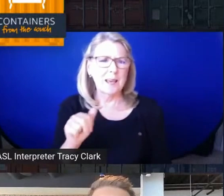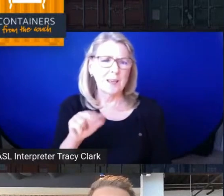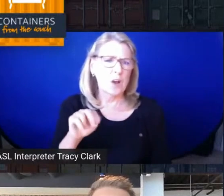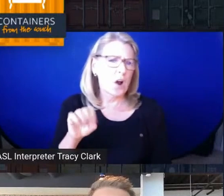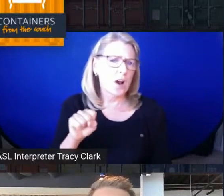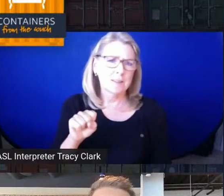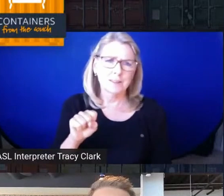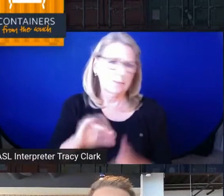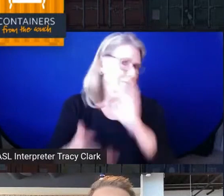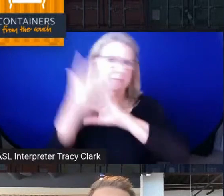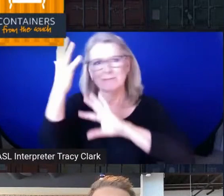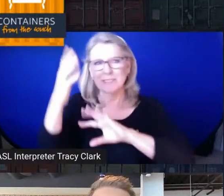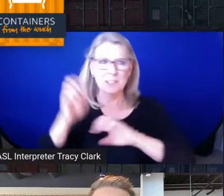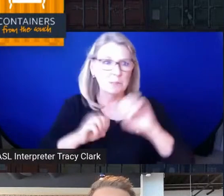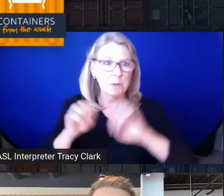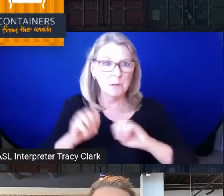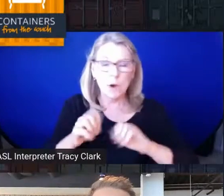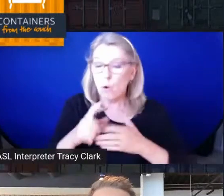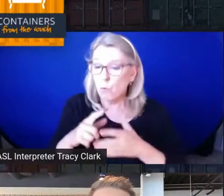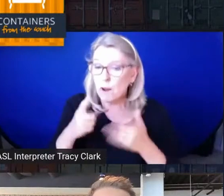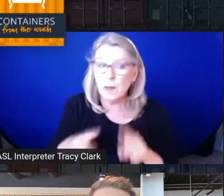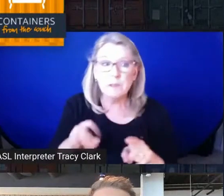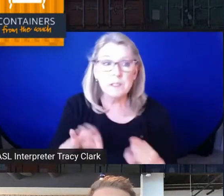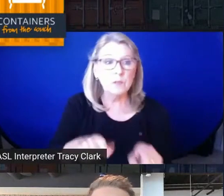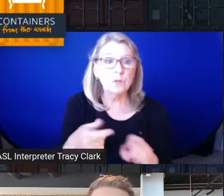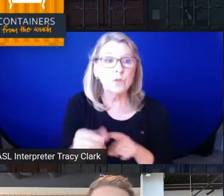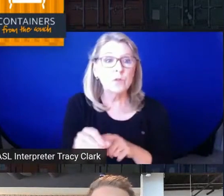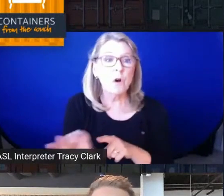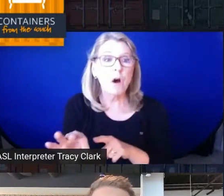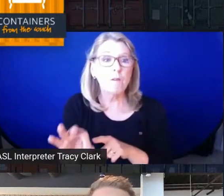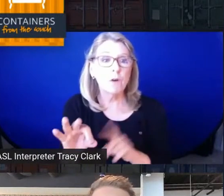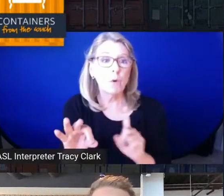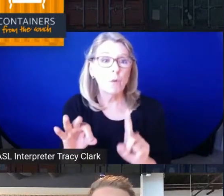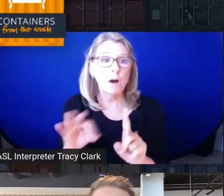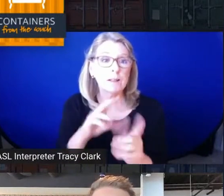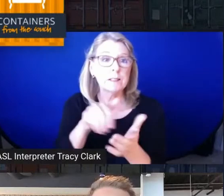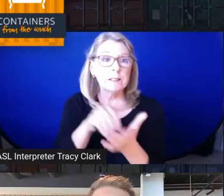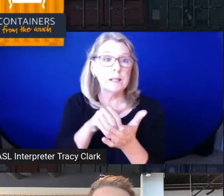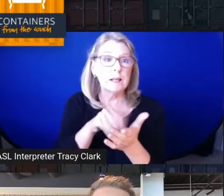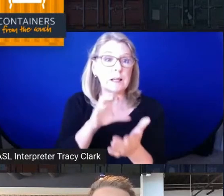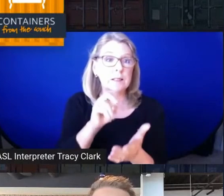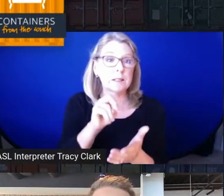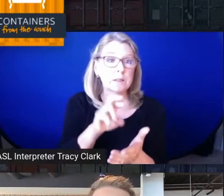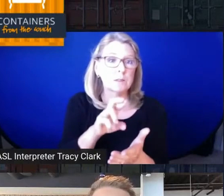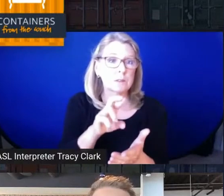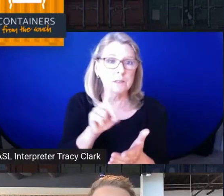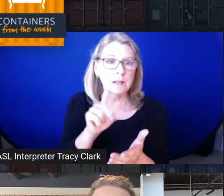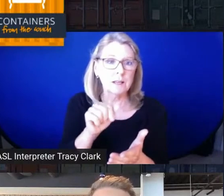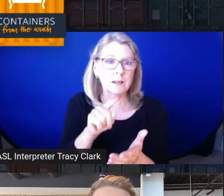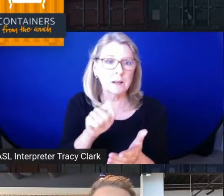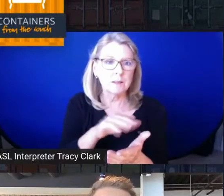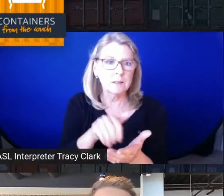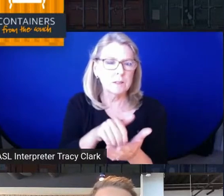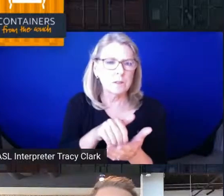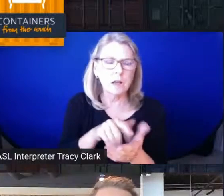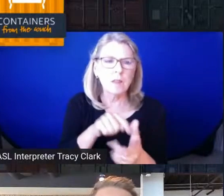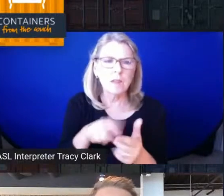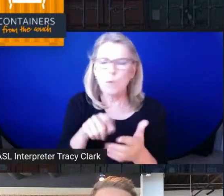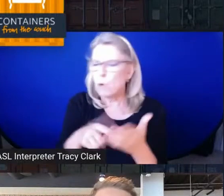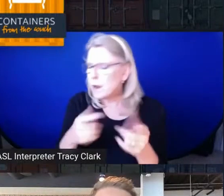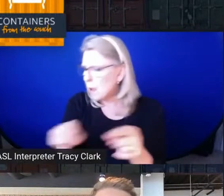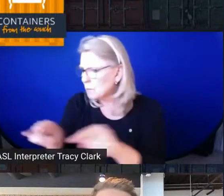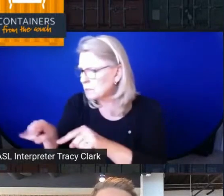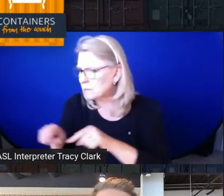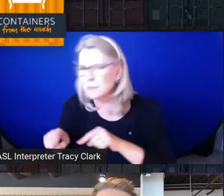off a data center and you lose that capacity. Are you still able to service applications? You know, like prove out that experiment that you